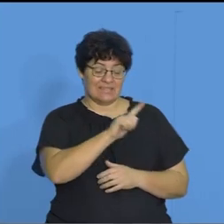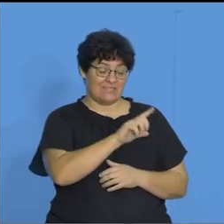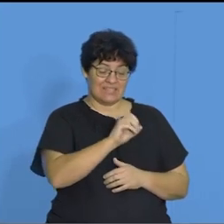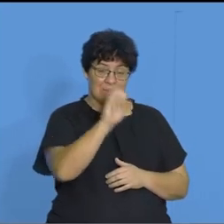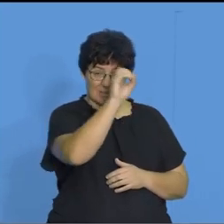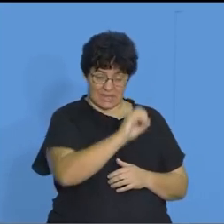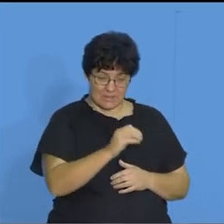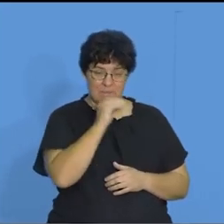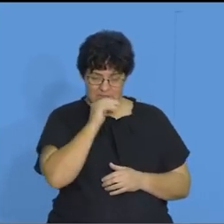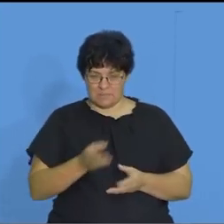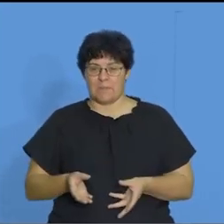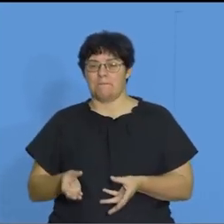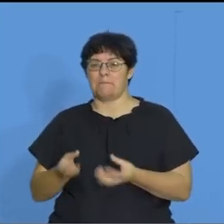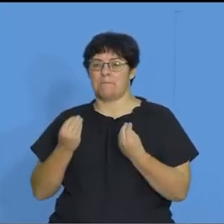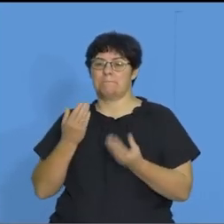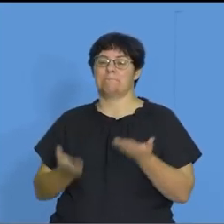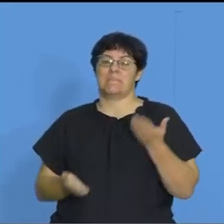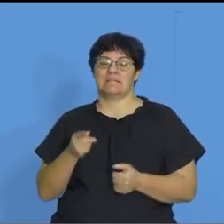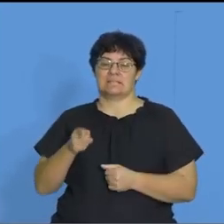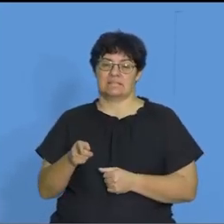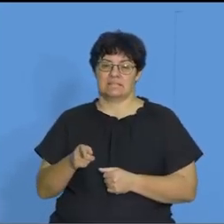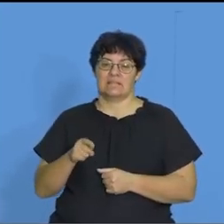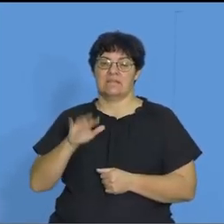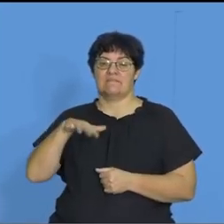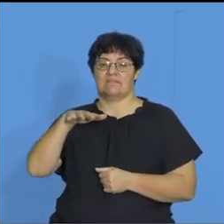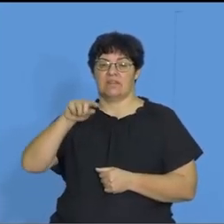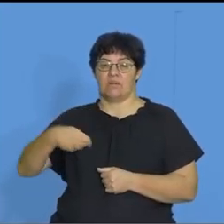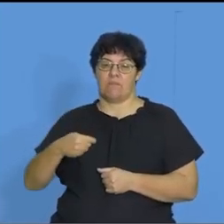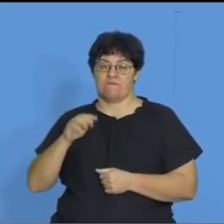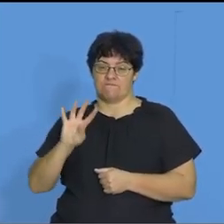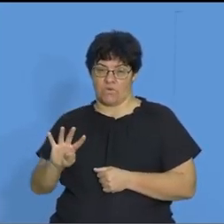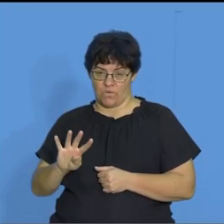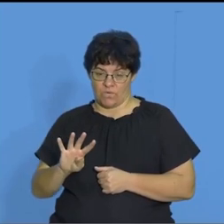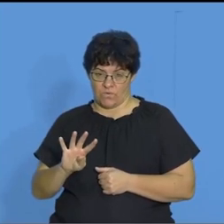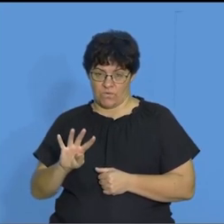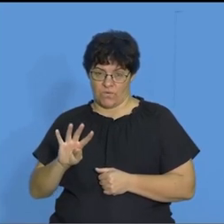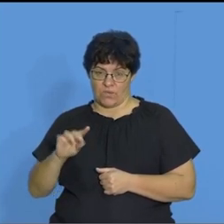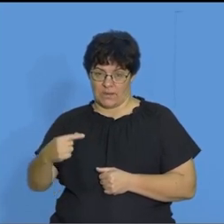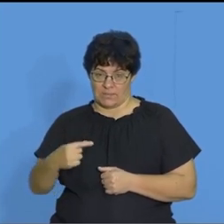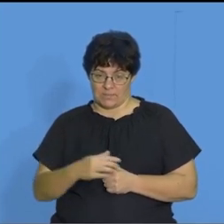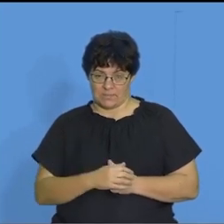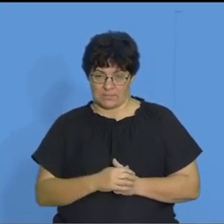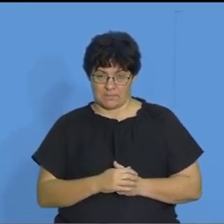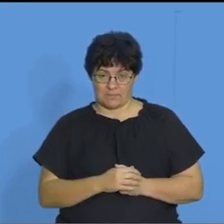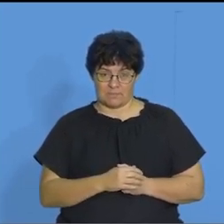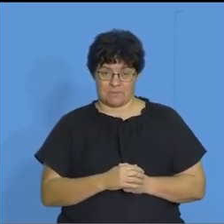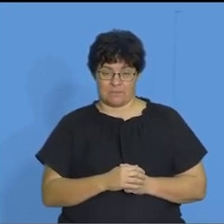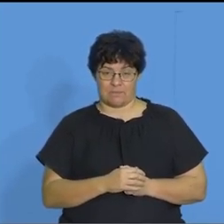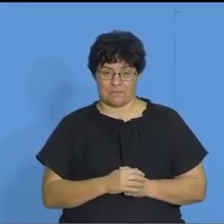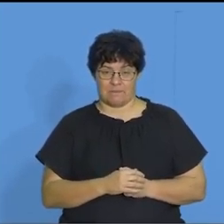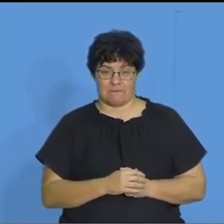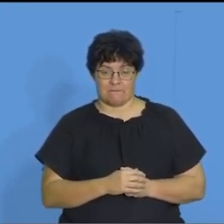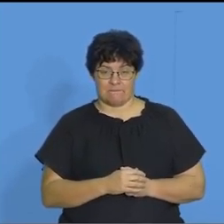was 70%, we'll get the mass that will be collected is actually 15.4, right? So it will be